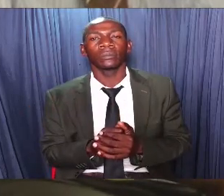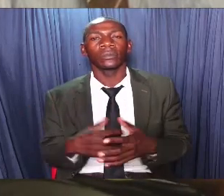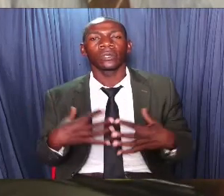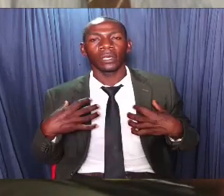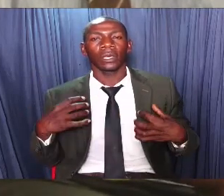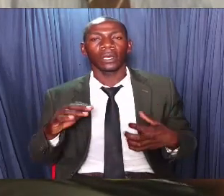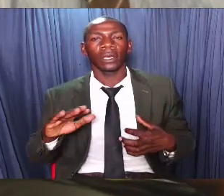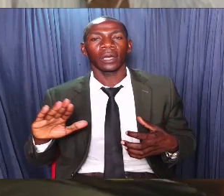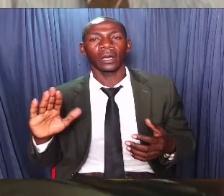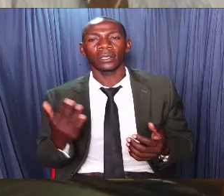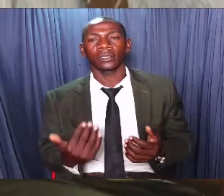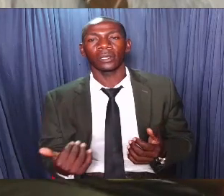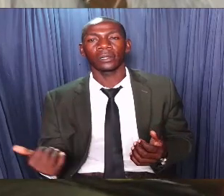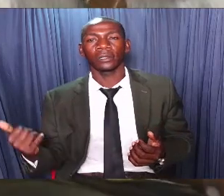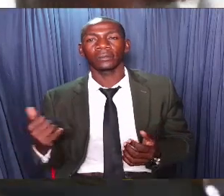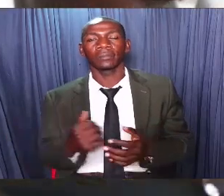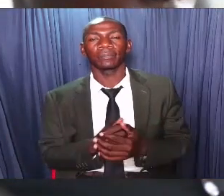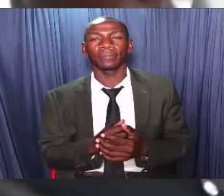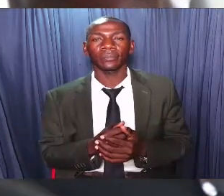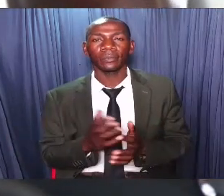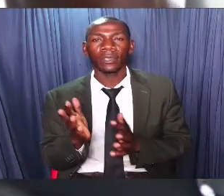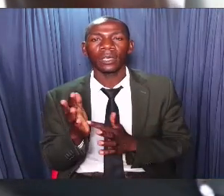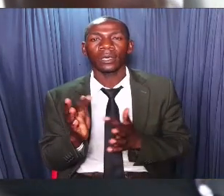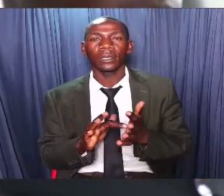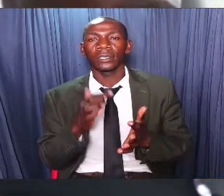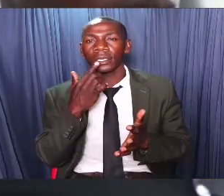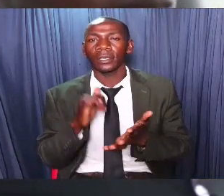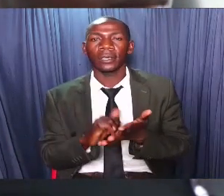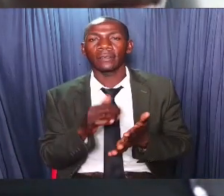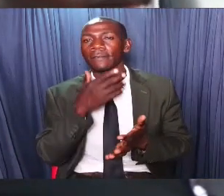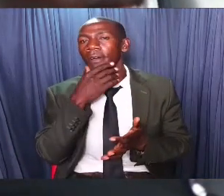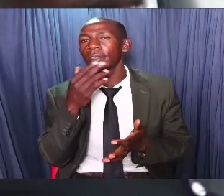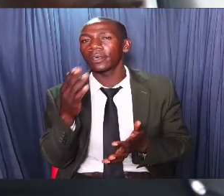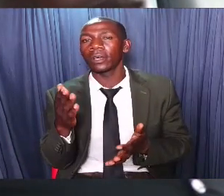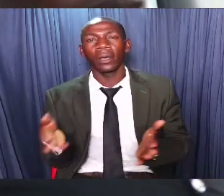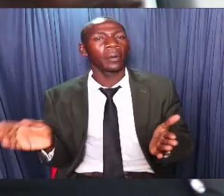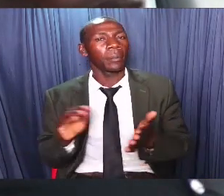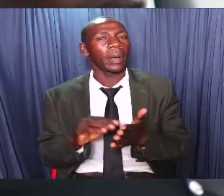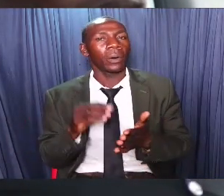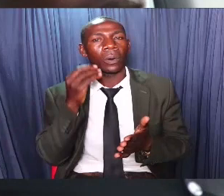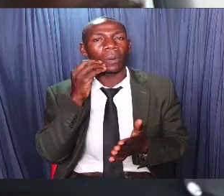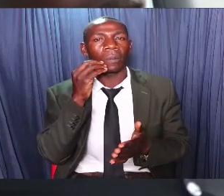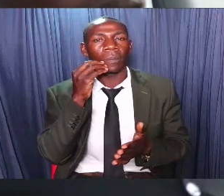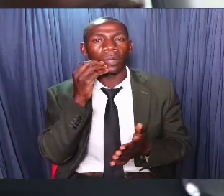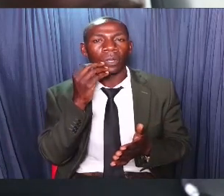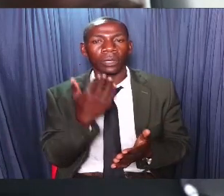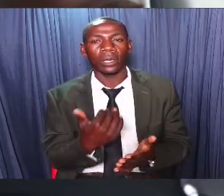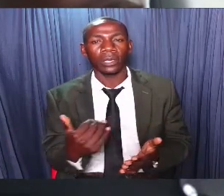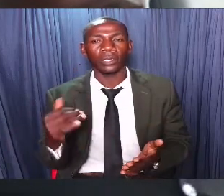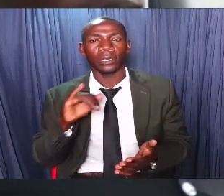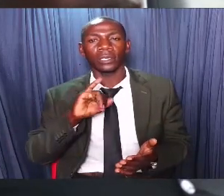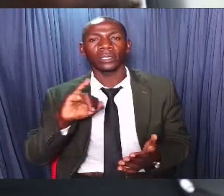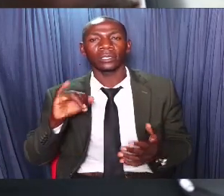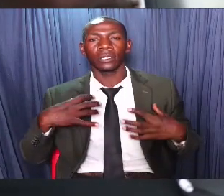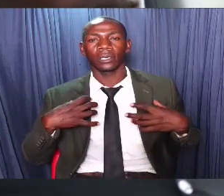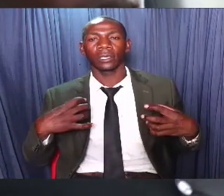Akamponyee mwanawe. And heal for him his son. Lakini Yesu akamwambia baba. But Jesus said, you father. Enda. You go. Mwanao amepona. Your